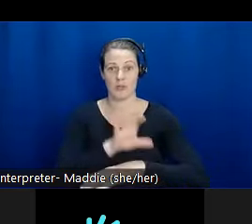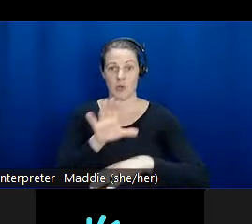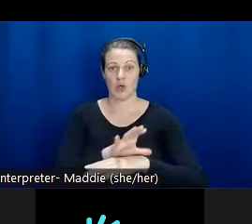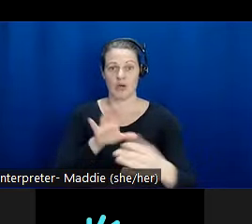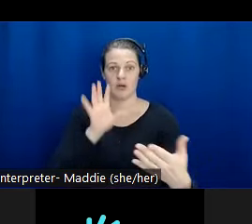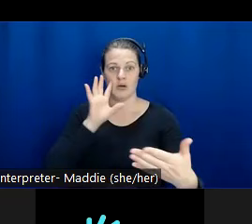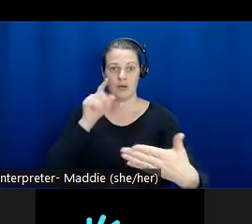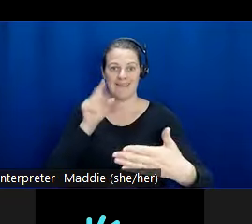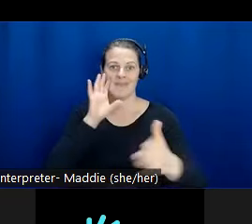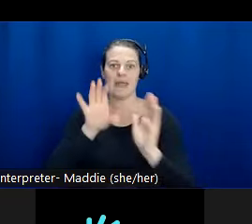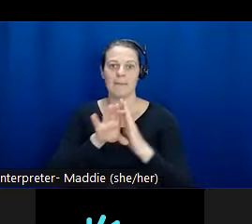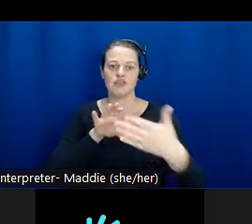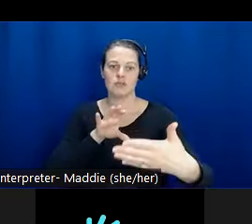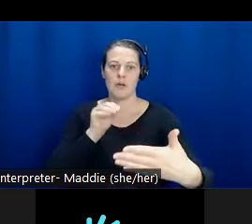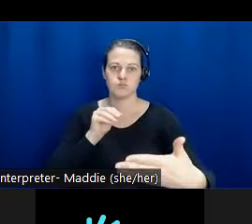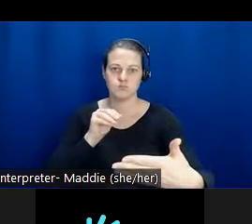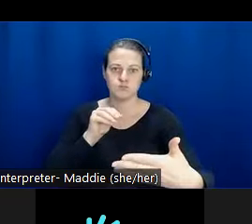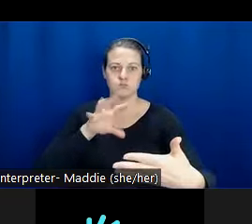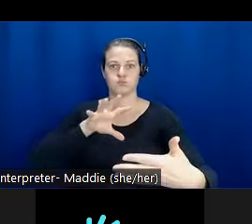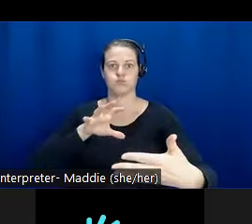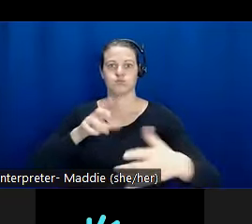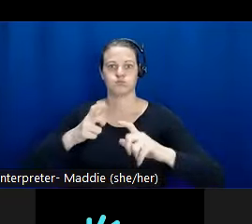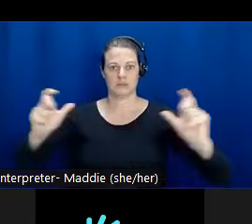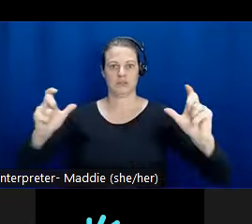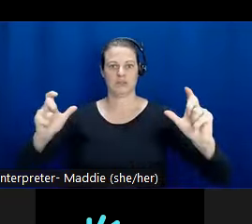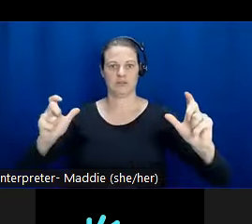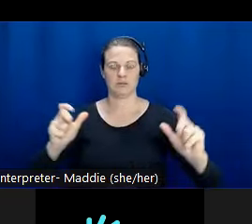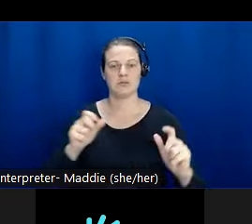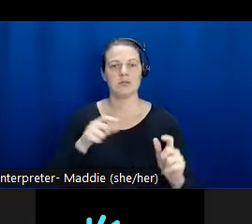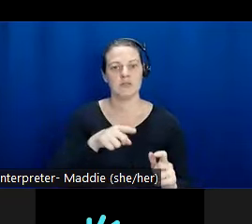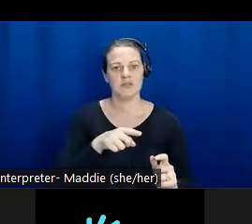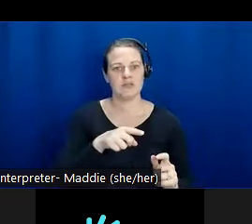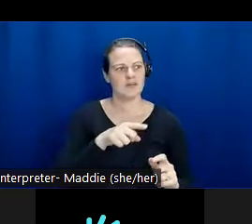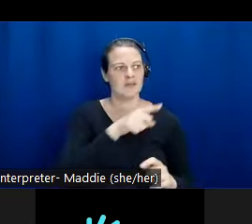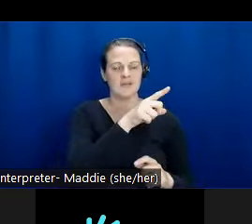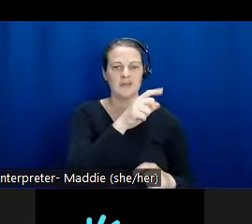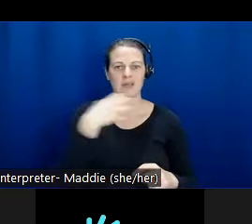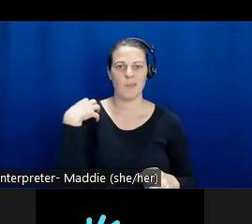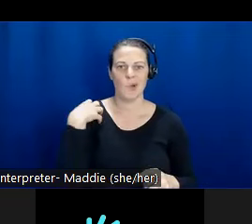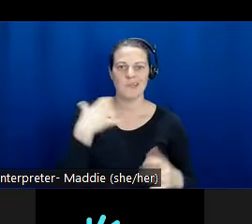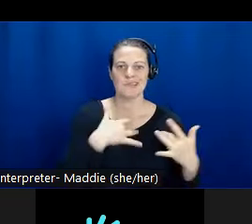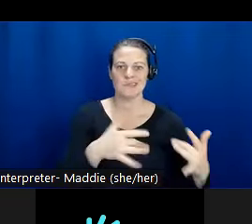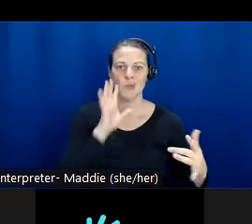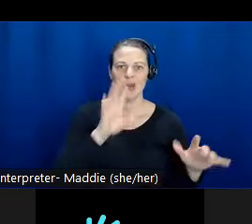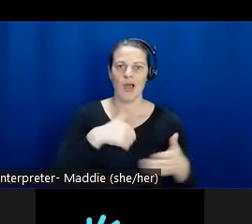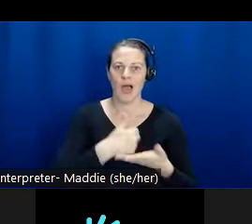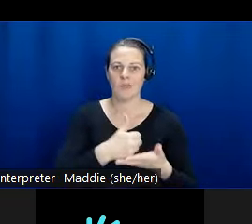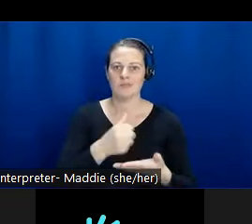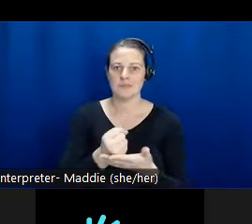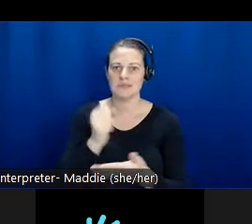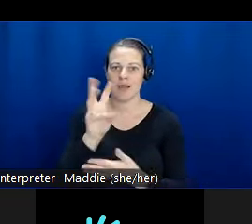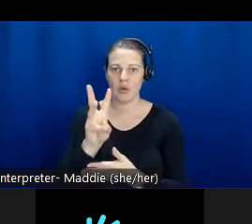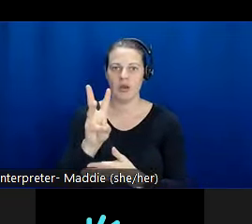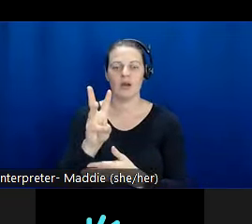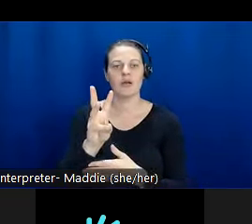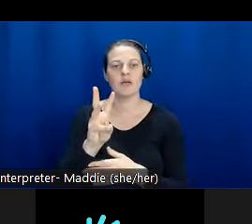that oftentimes employers will help to install, knowing that there is some visual impairment. We talked about those apps as